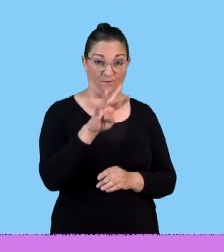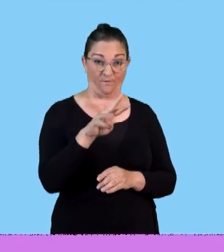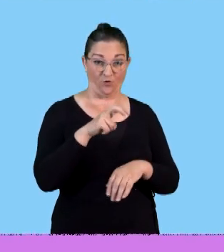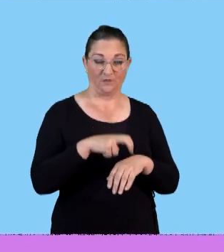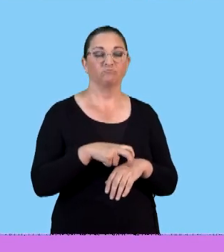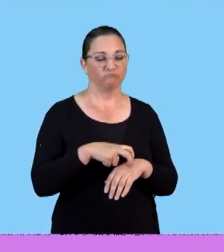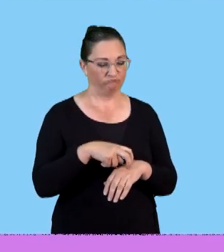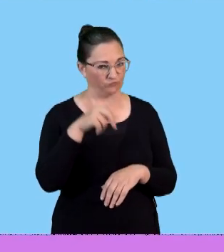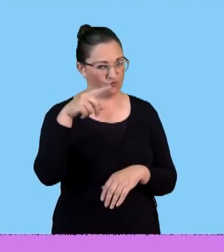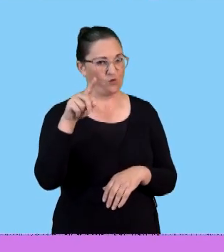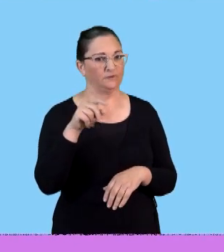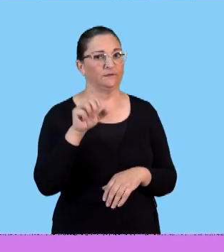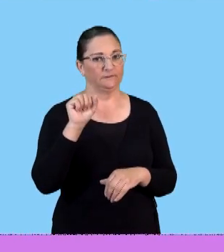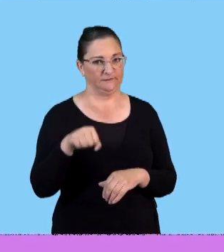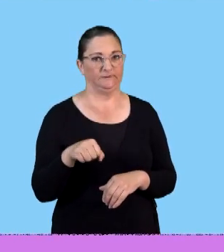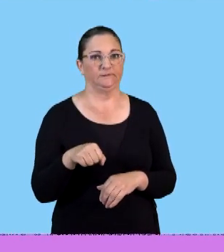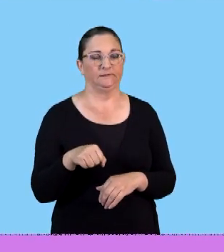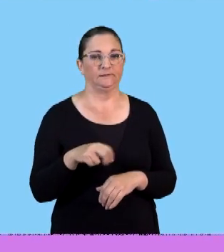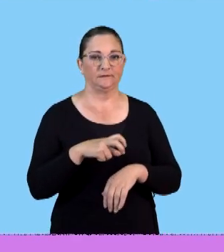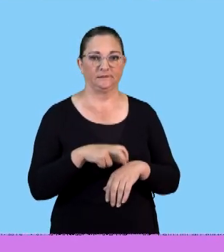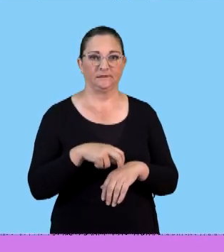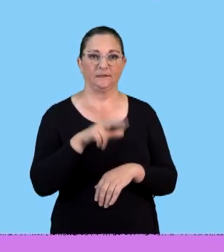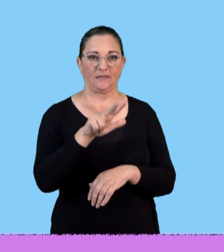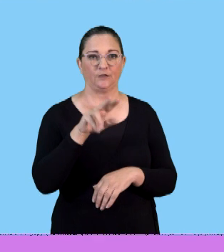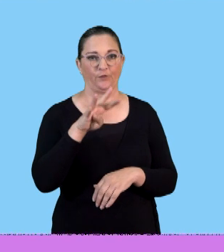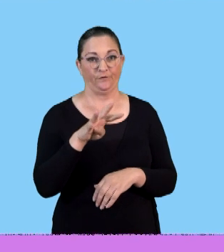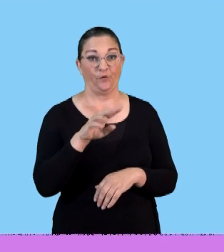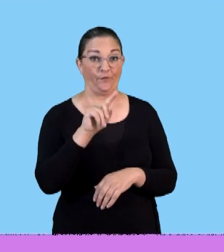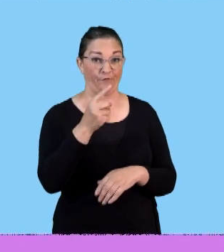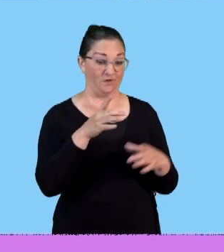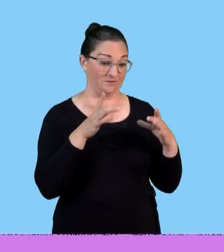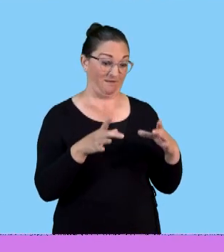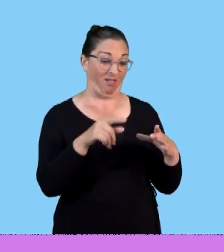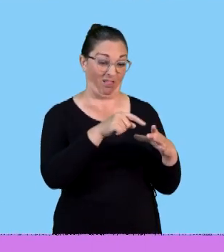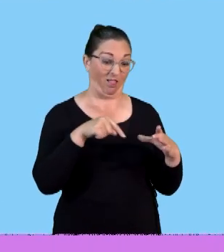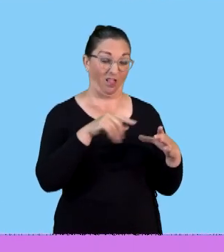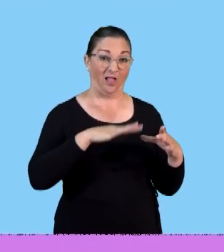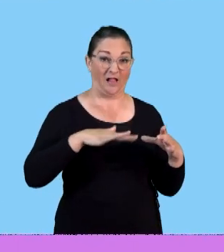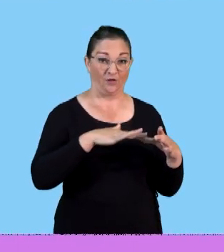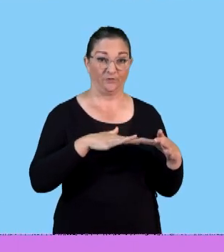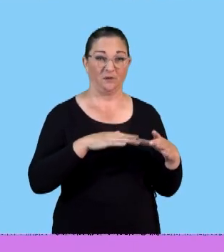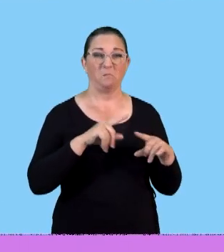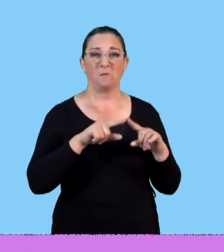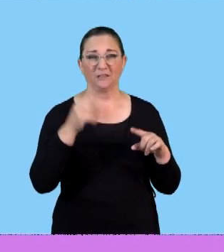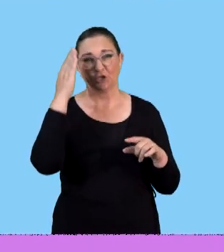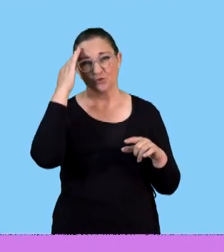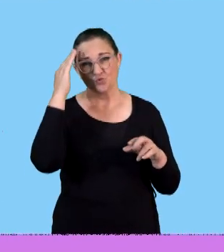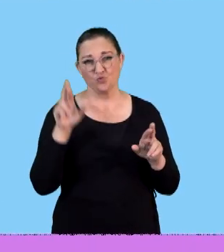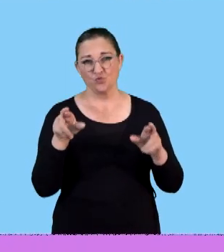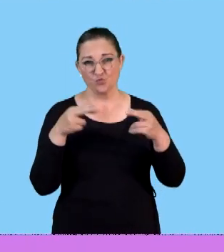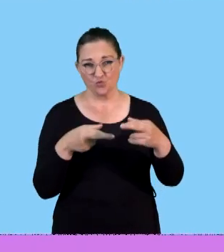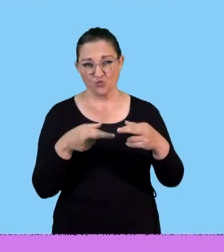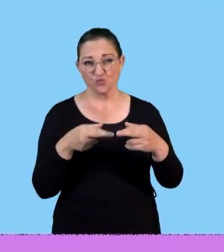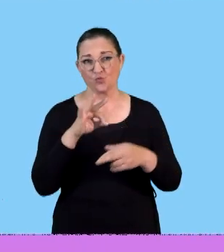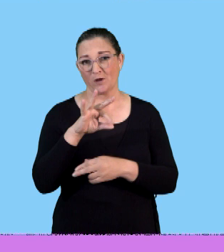is valid, it's correct. Guys, how we find? So I first calculated the area of a tile. I knew all along that the area